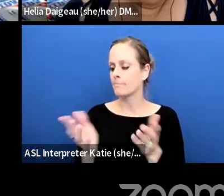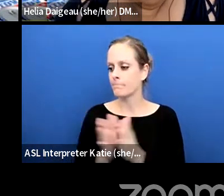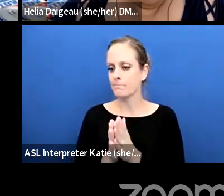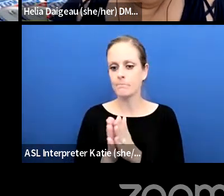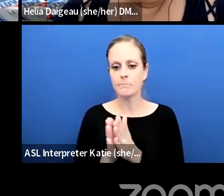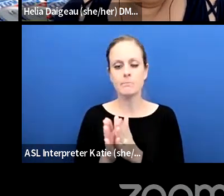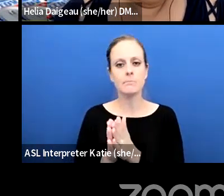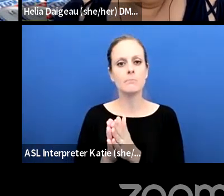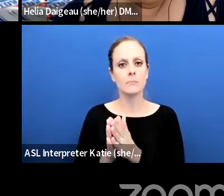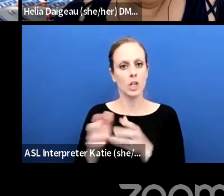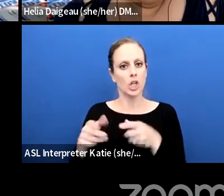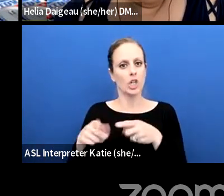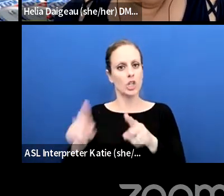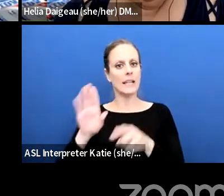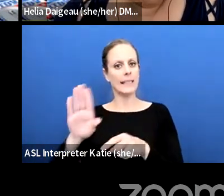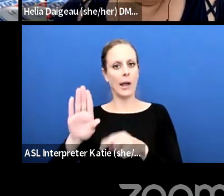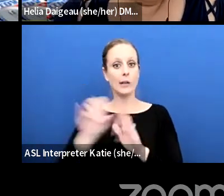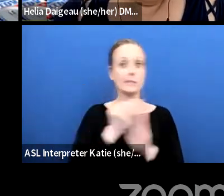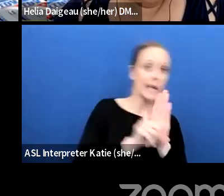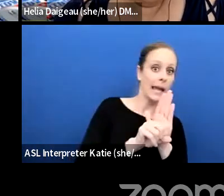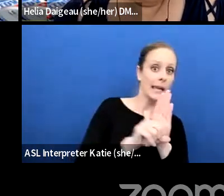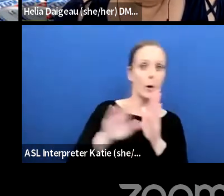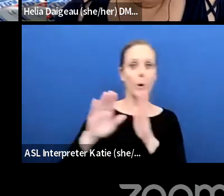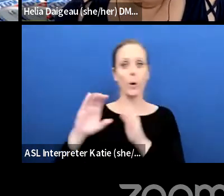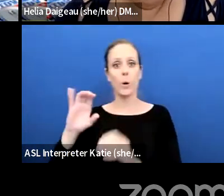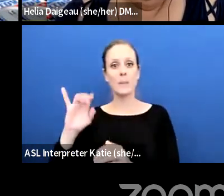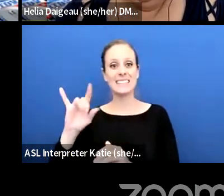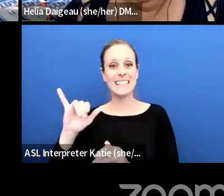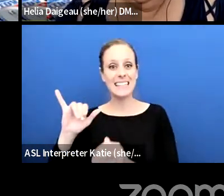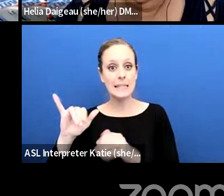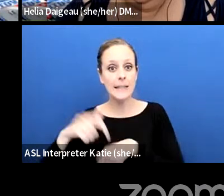during their state time or their city time, or during their